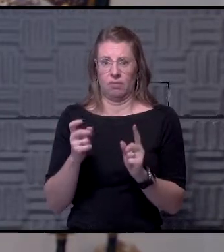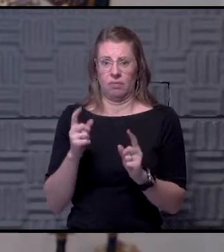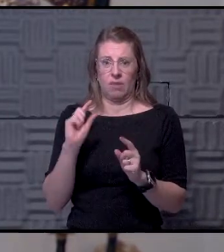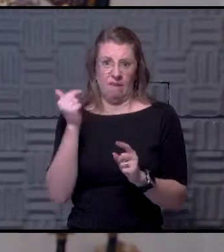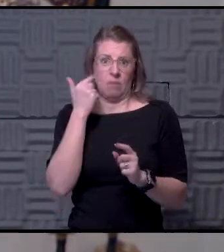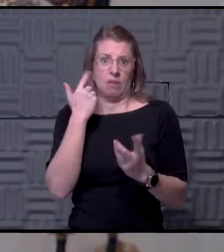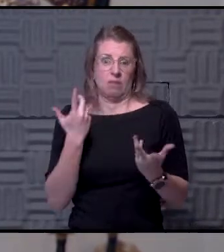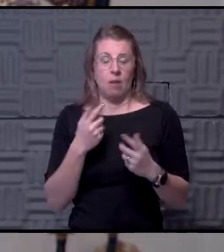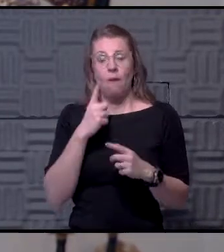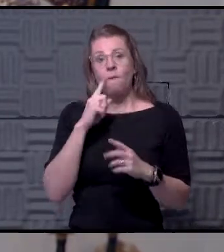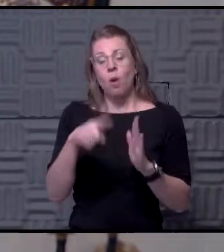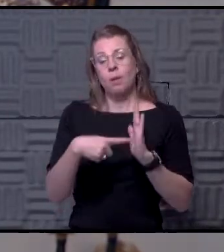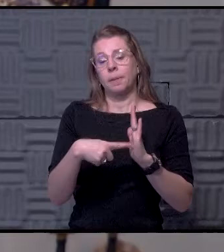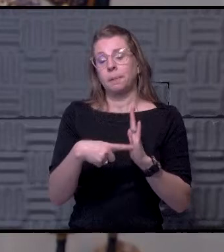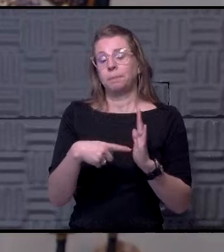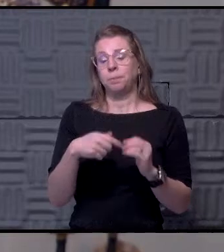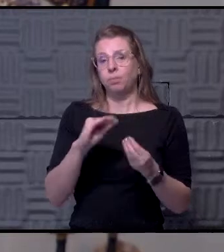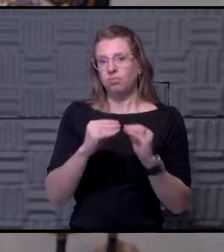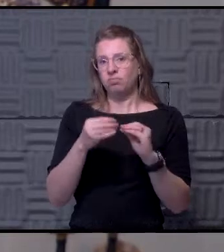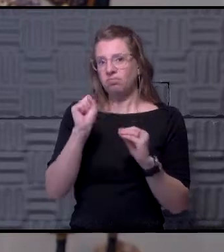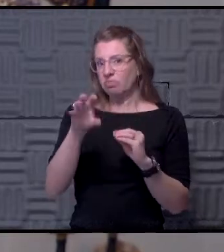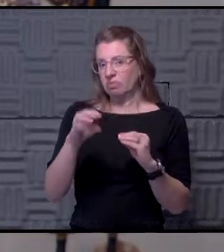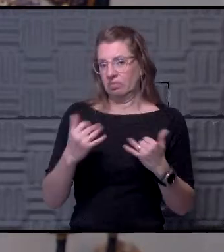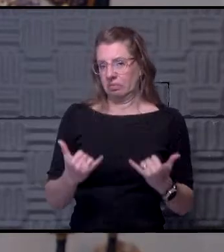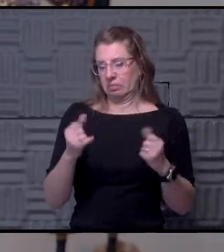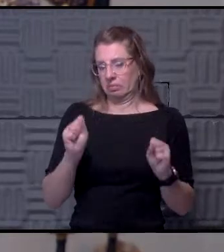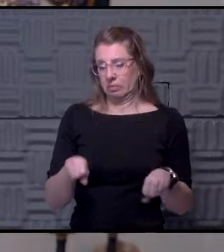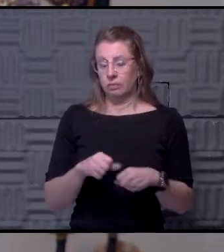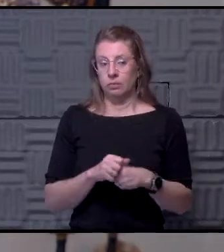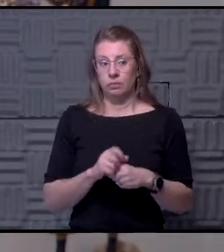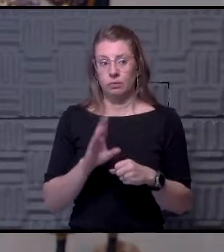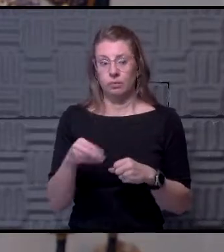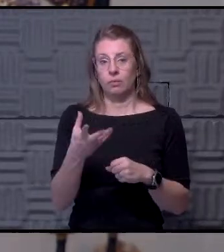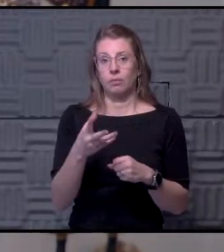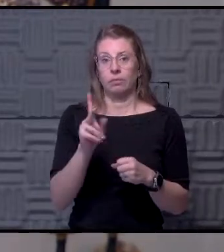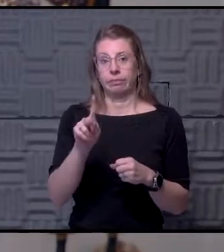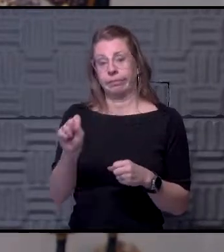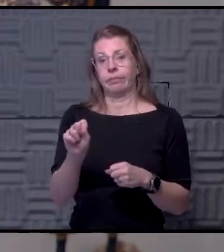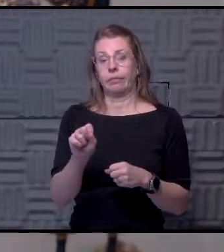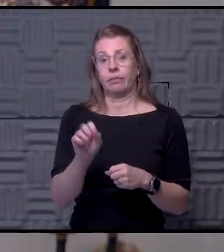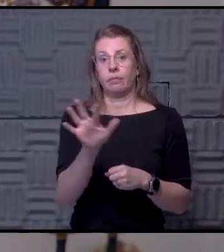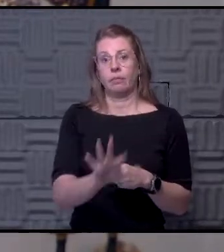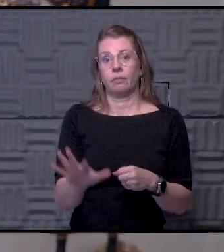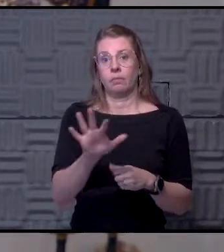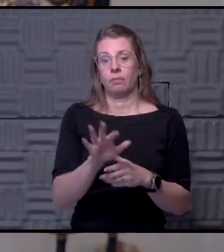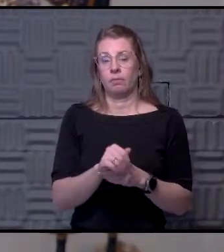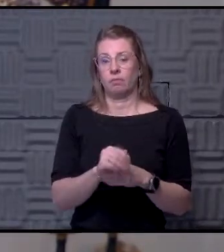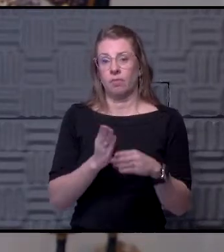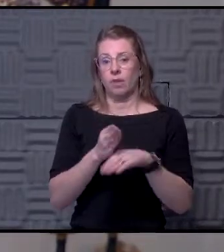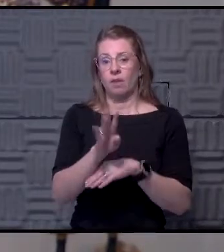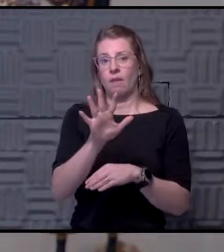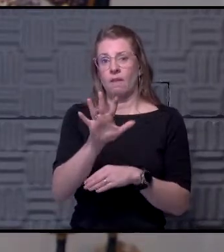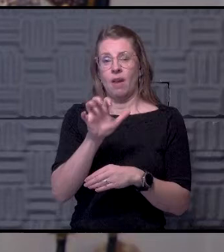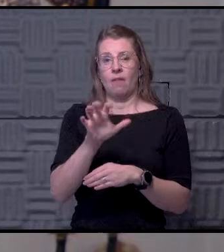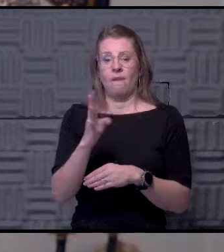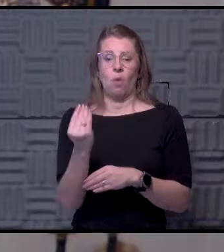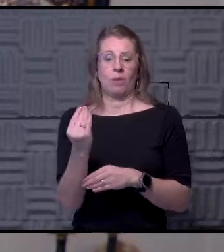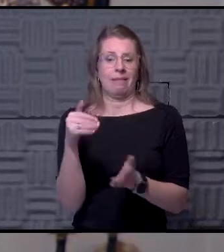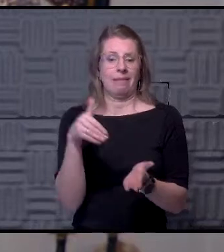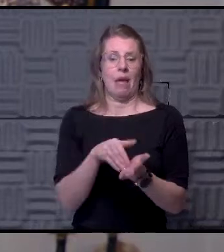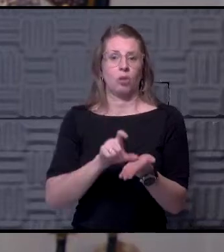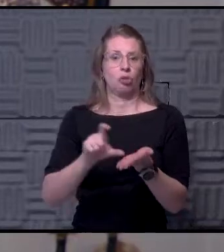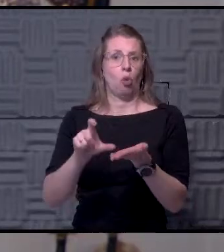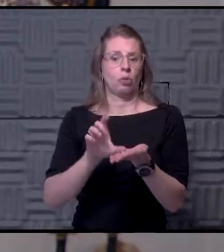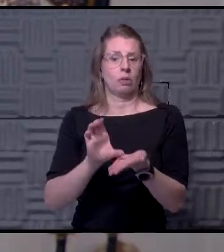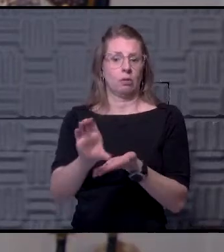important. For example, and I can give you the numbers today, Steve. We've given in Kansas about a little over 514,000